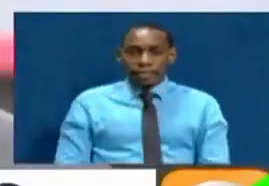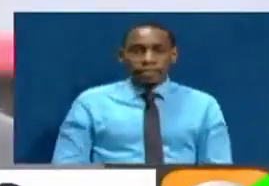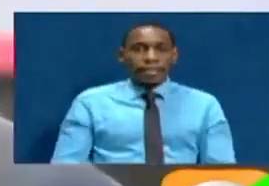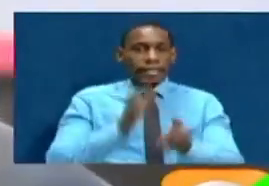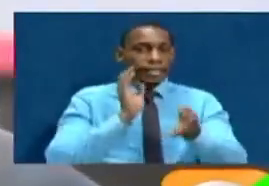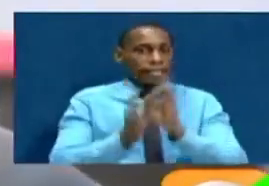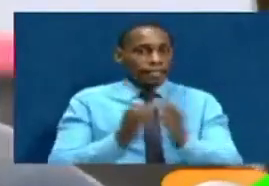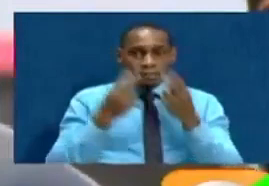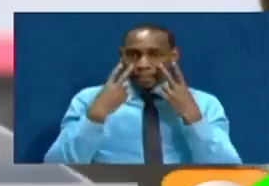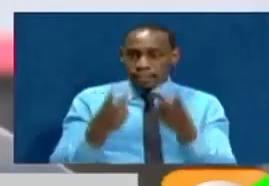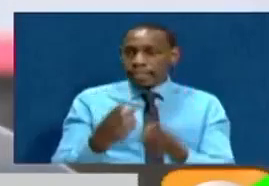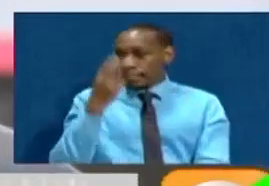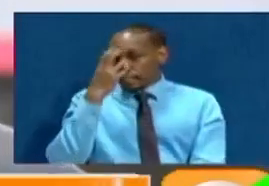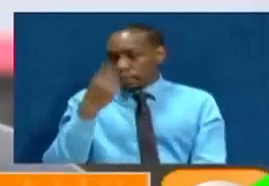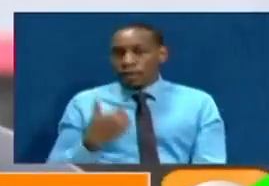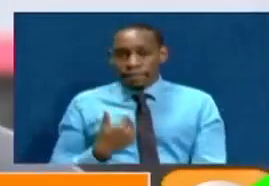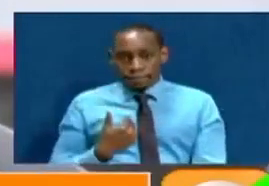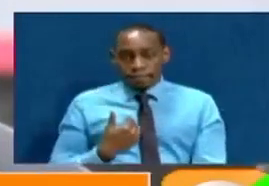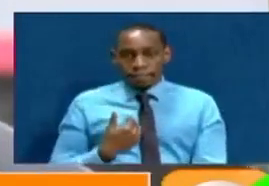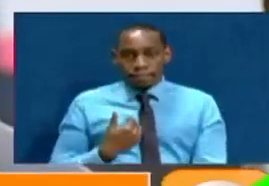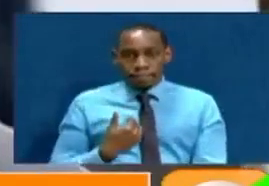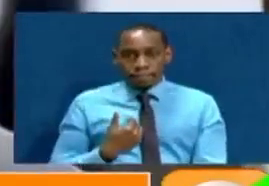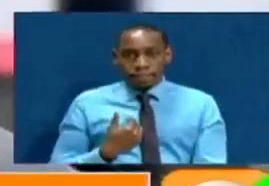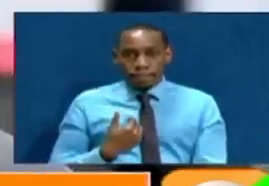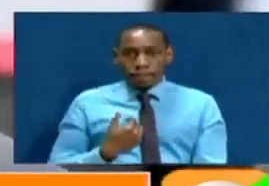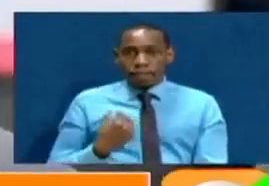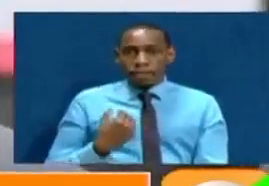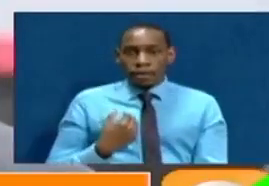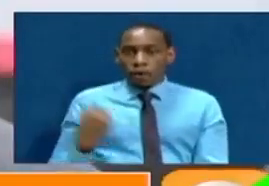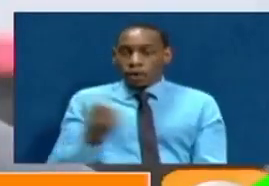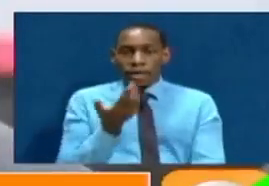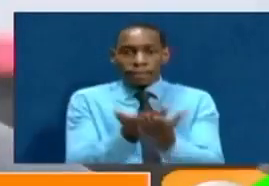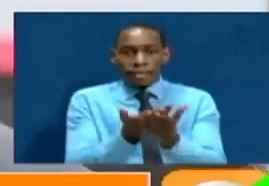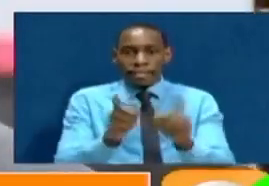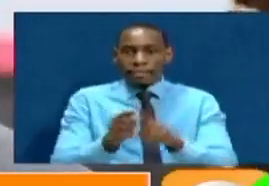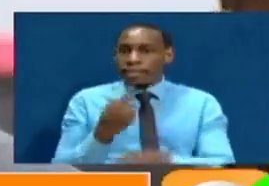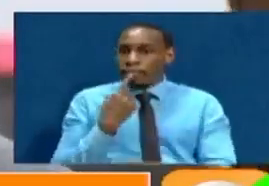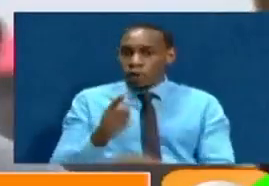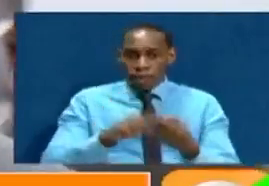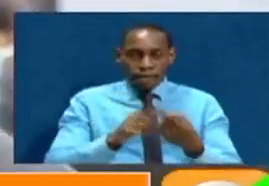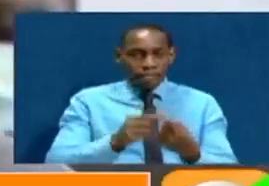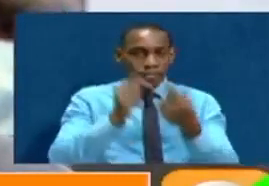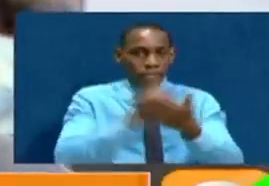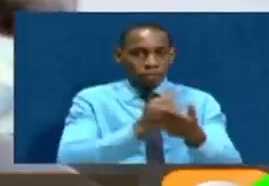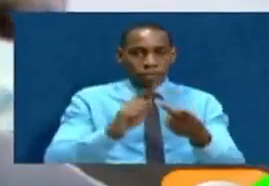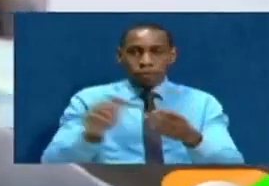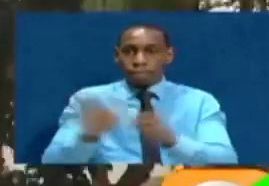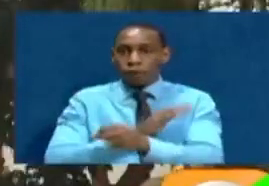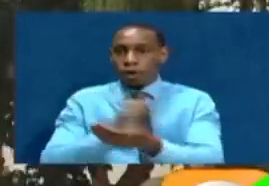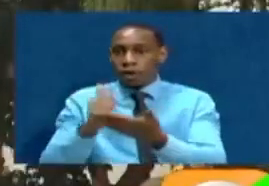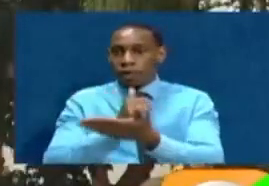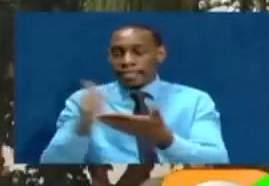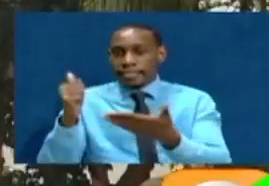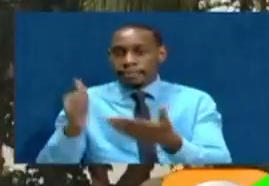If they find that there's something that is suspicious, yeah, it's only requests and orders for either special audit or full audit.